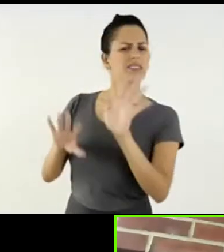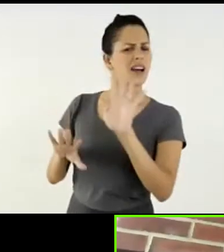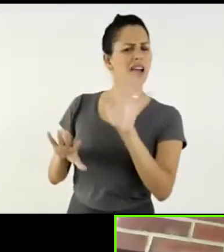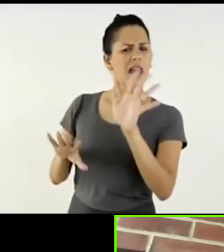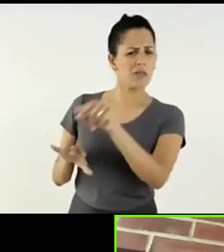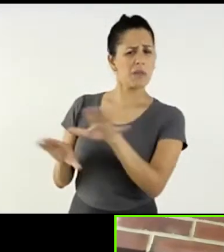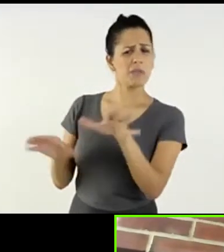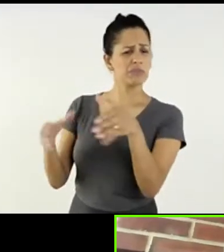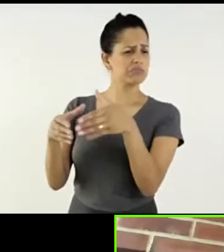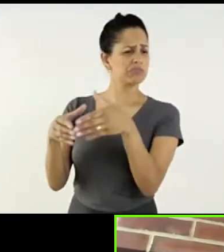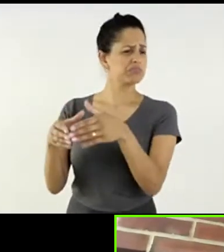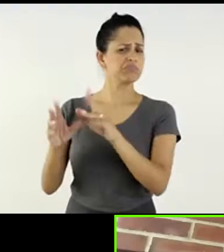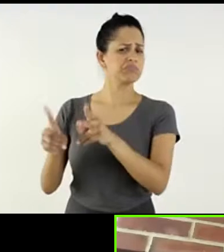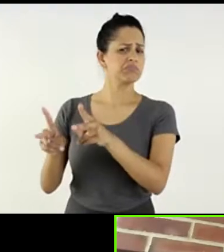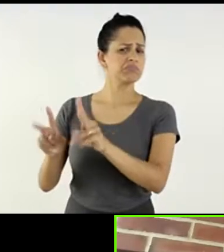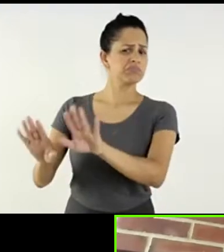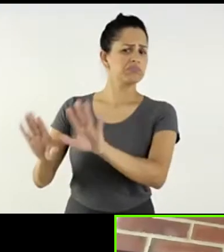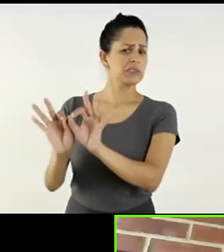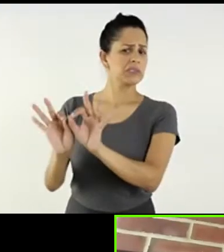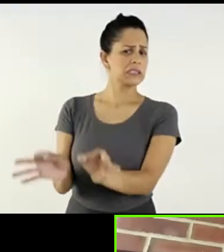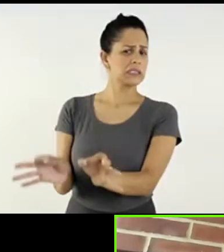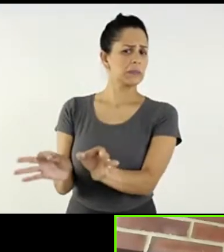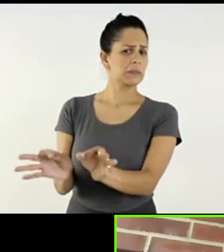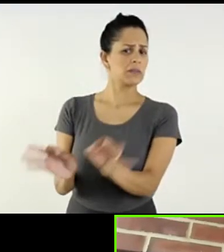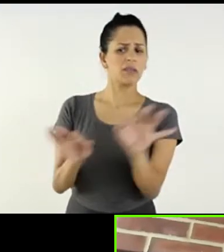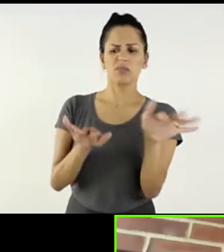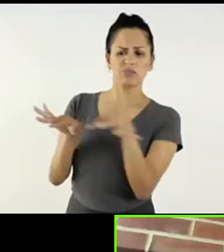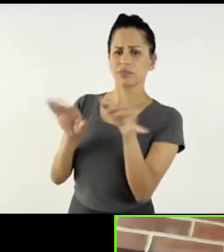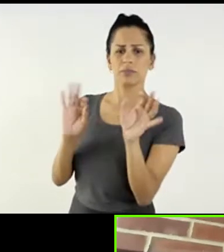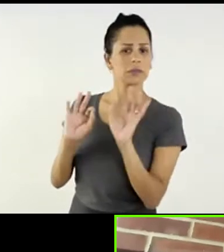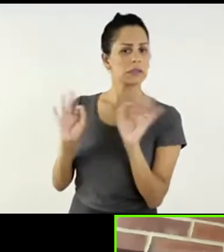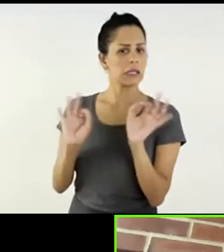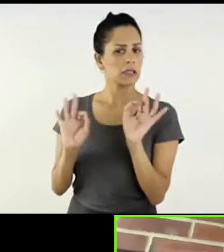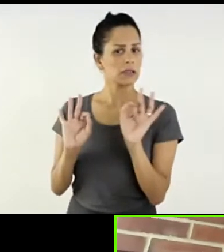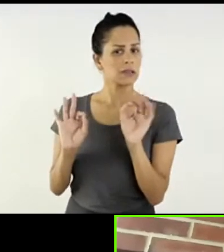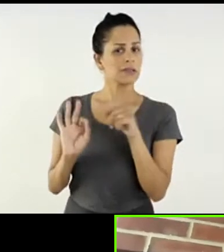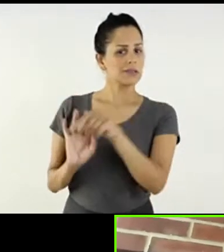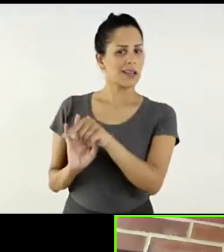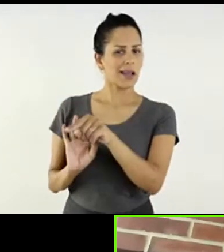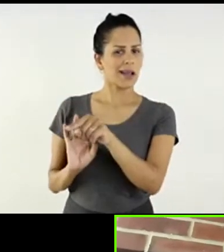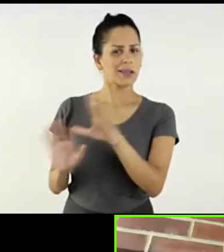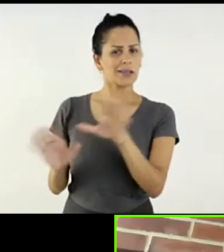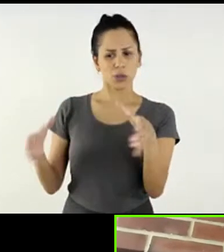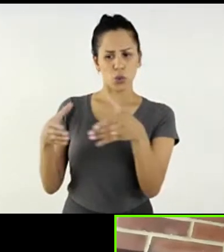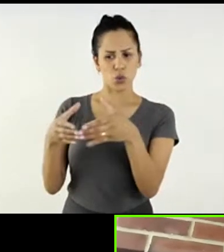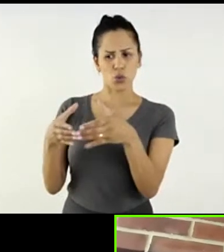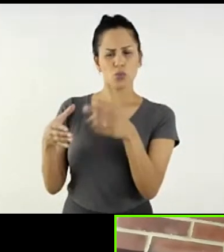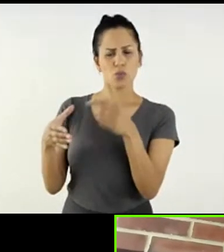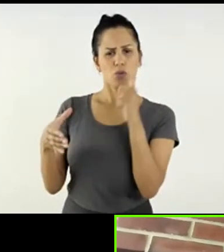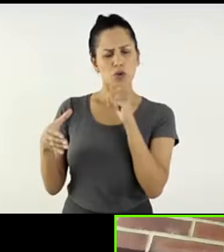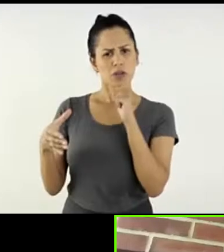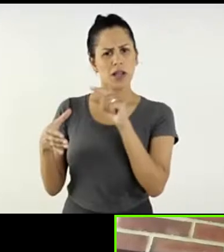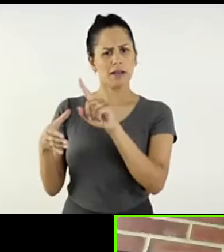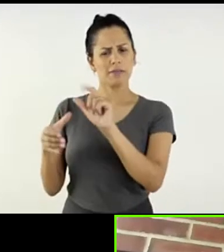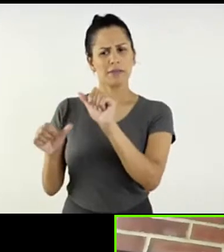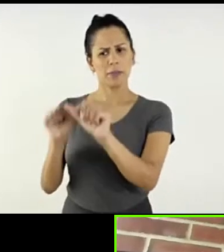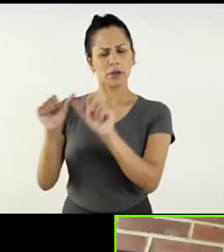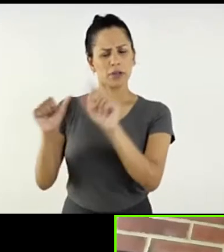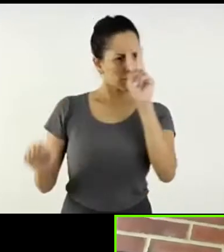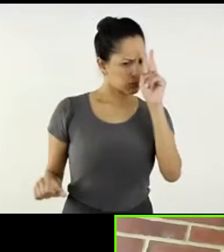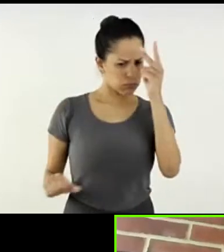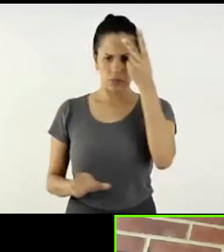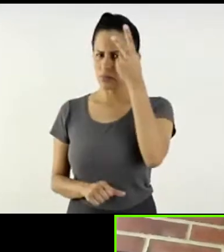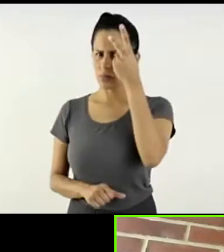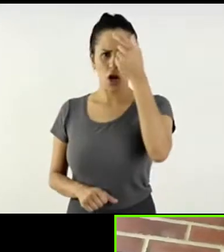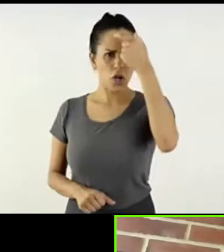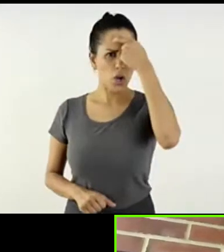civilian world with a new kind of critical feminist consciousness. So I do want to sort of get a plug in for that, that I think success and failure as a binary